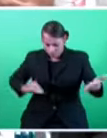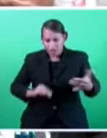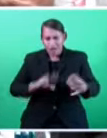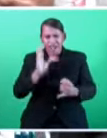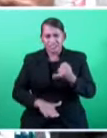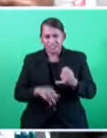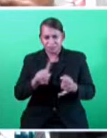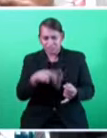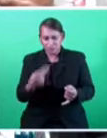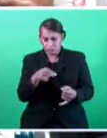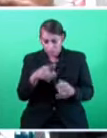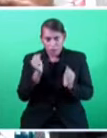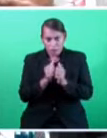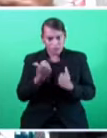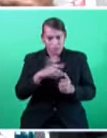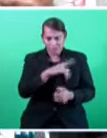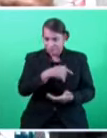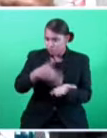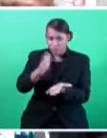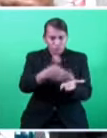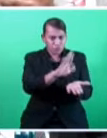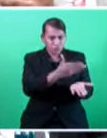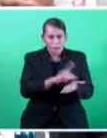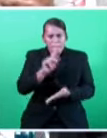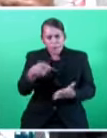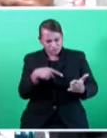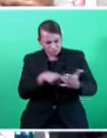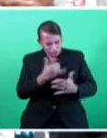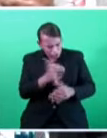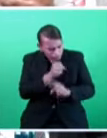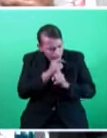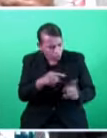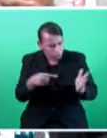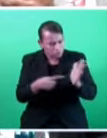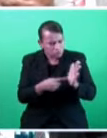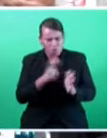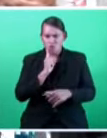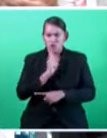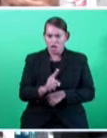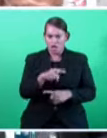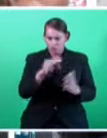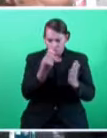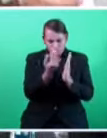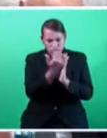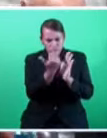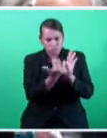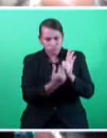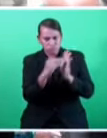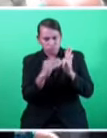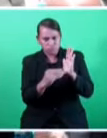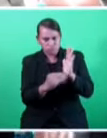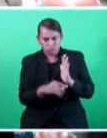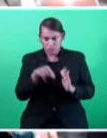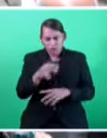other papers have been approved by both sides, but still, we have to comply with the standing order. So I seek your ruling in